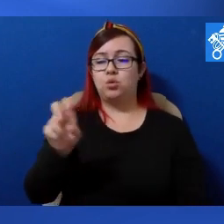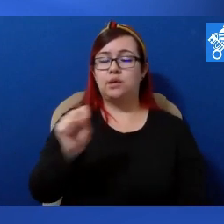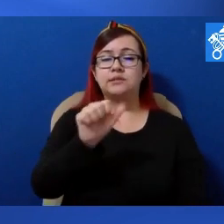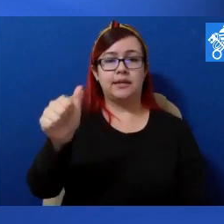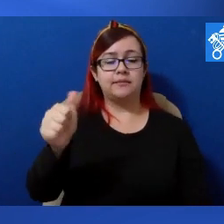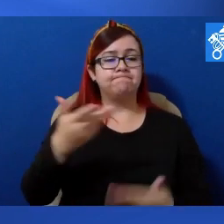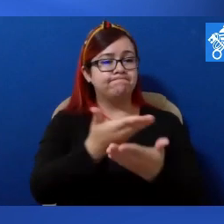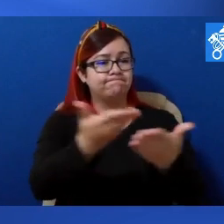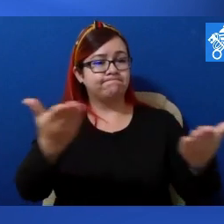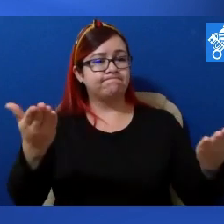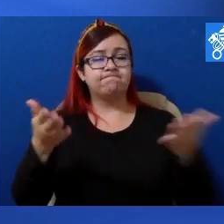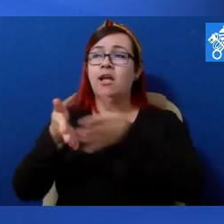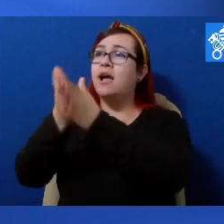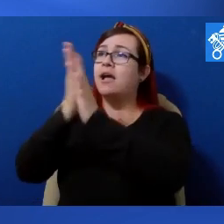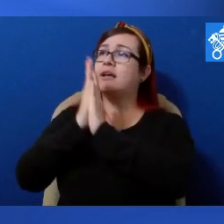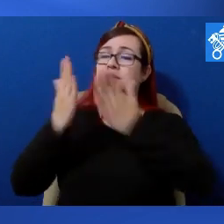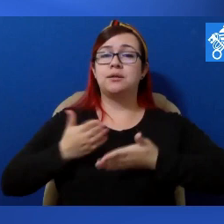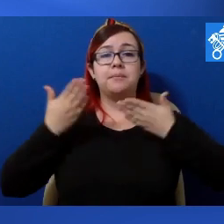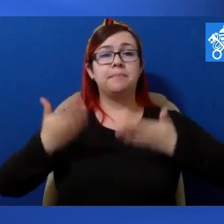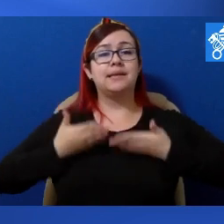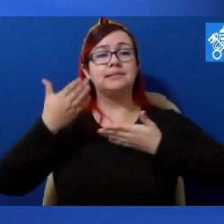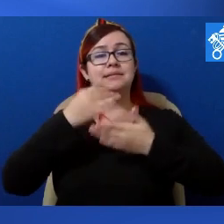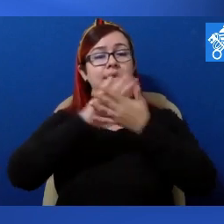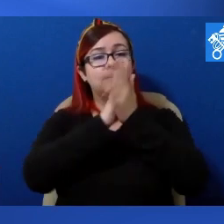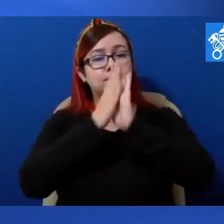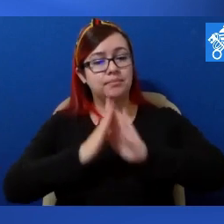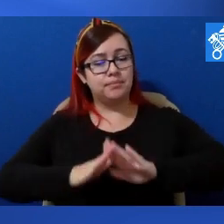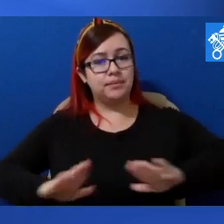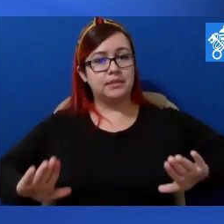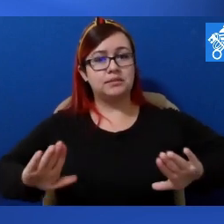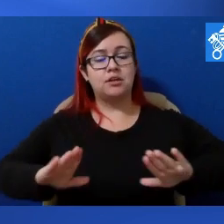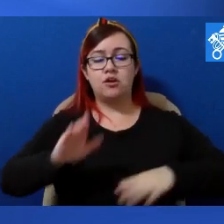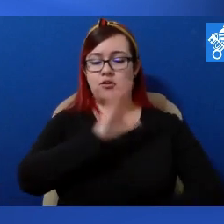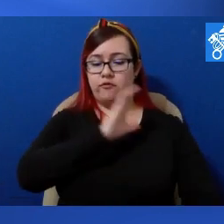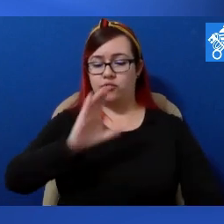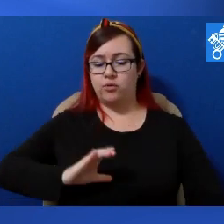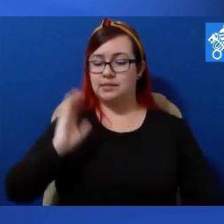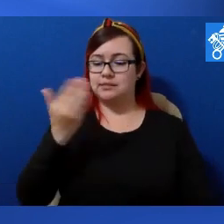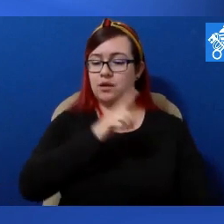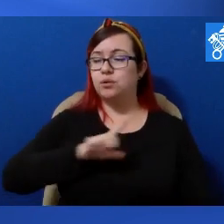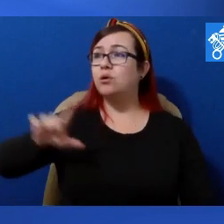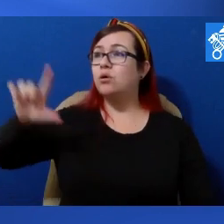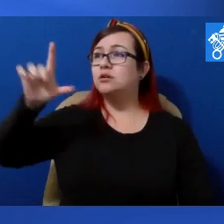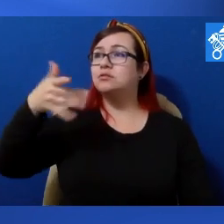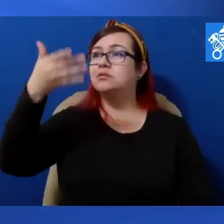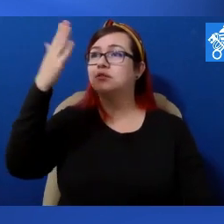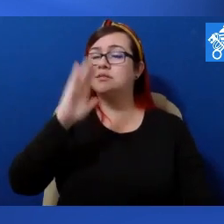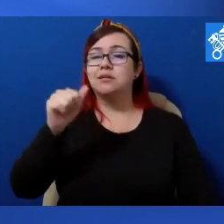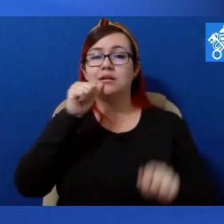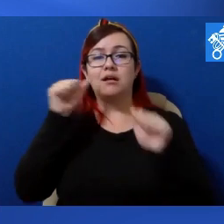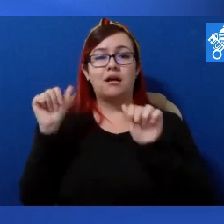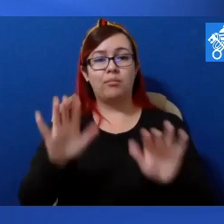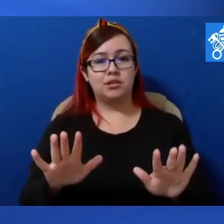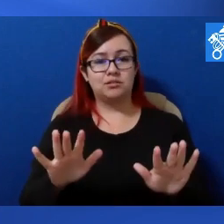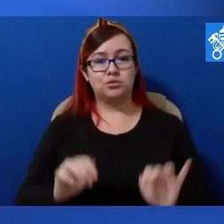of America. Upon all of you, I invoke the joy and peace of Christ our